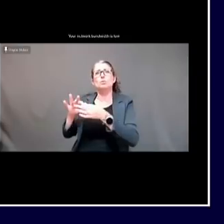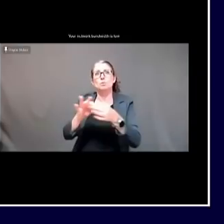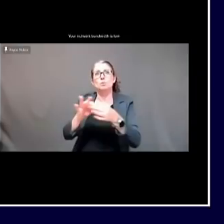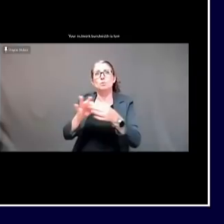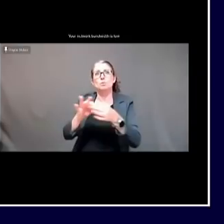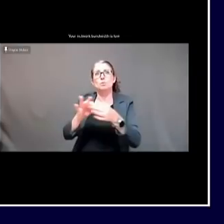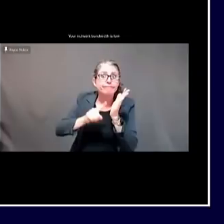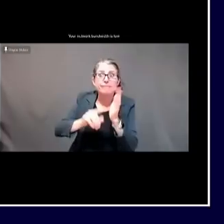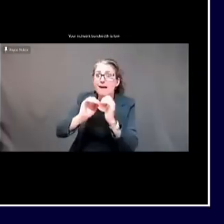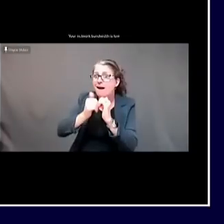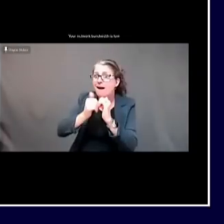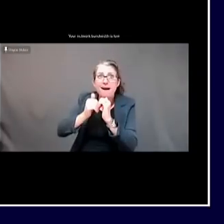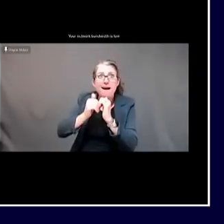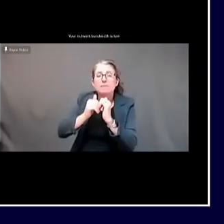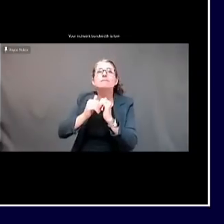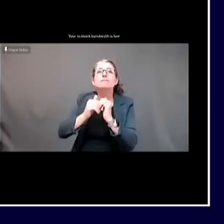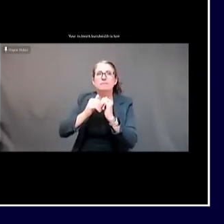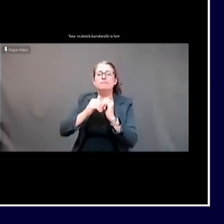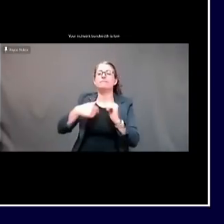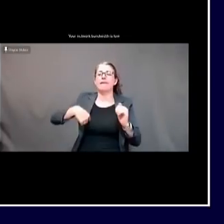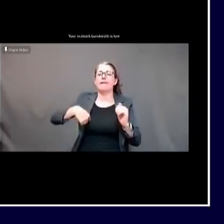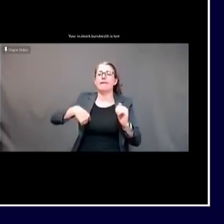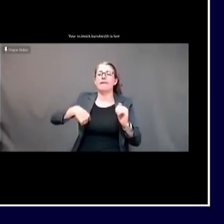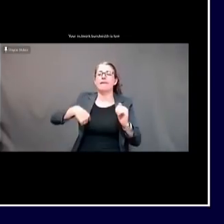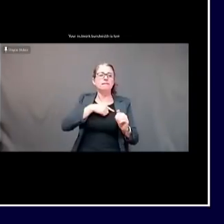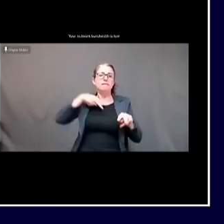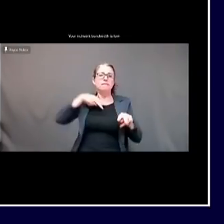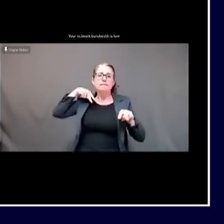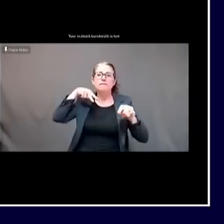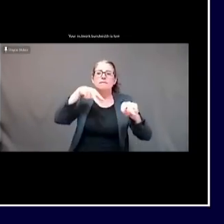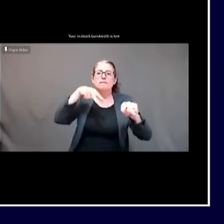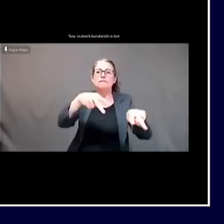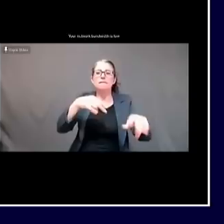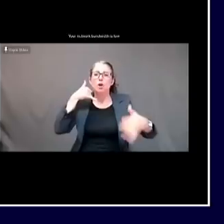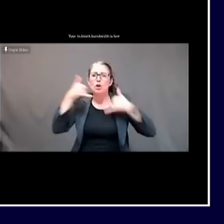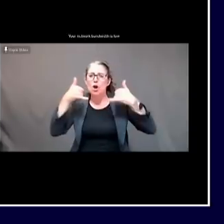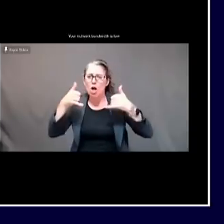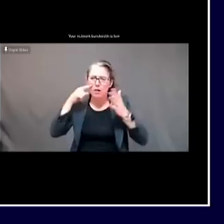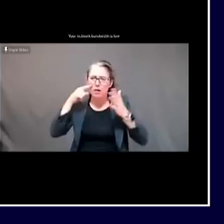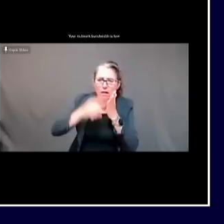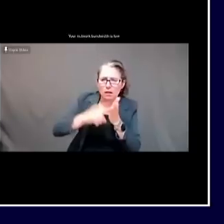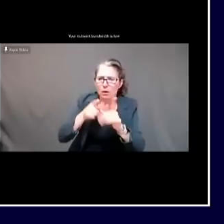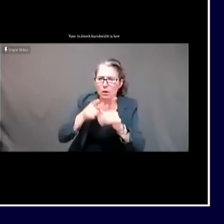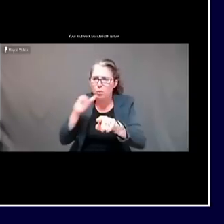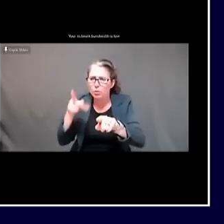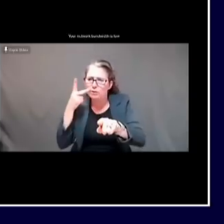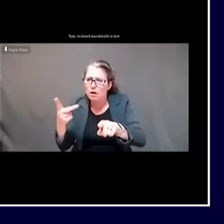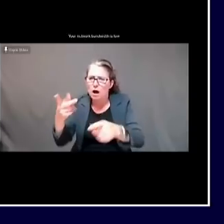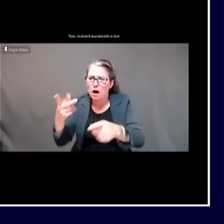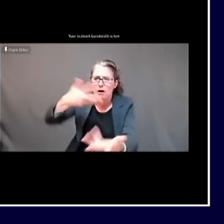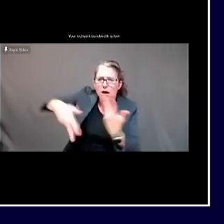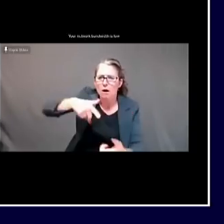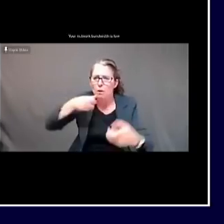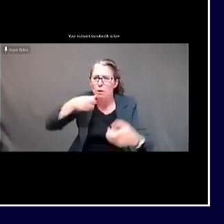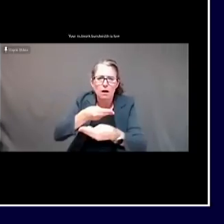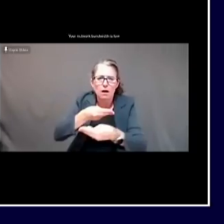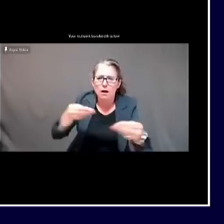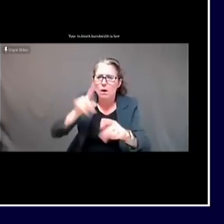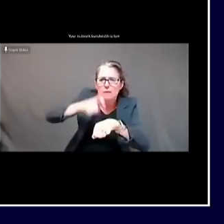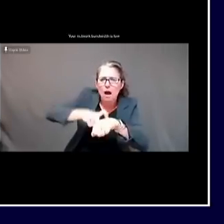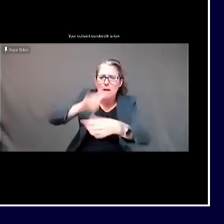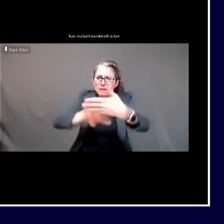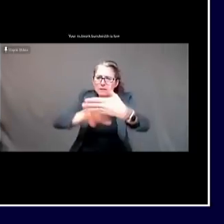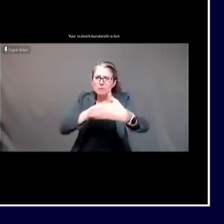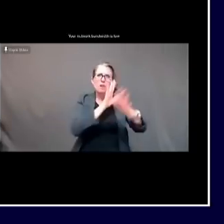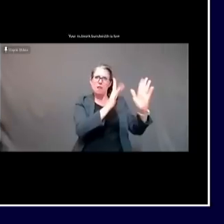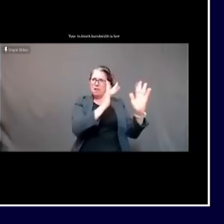Again, right now, we've got approximately 100 individuals who are involved with and supporting case investigation and contact